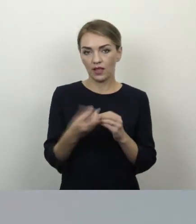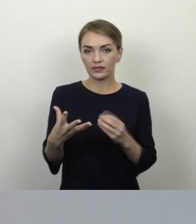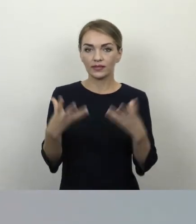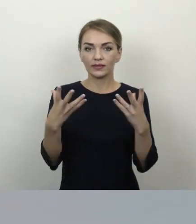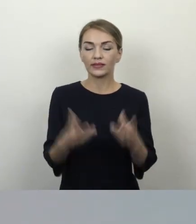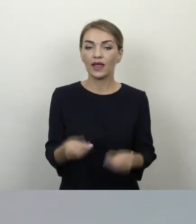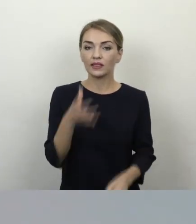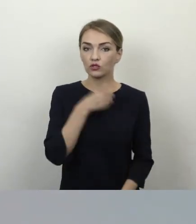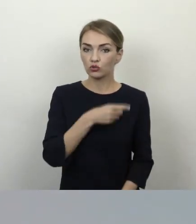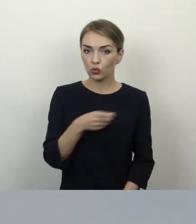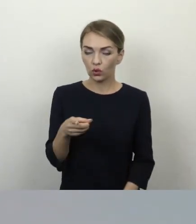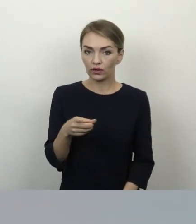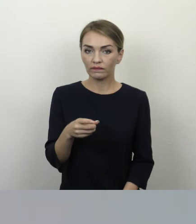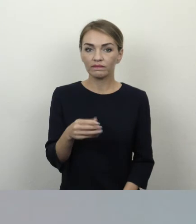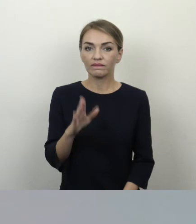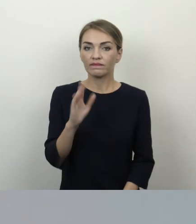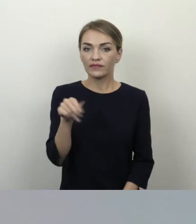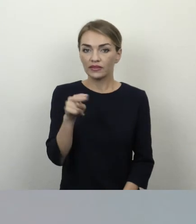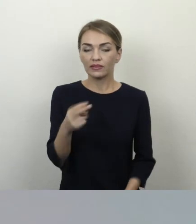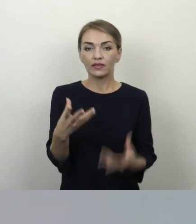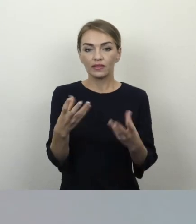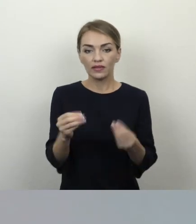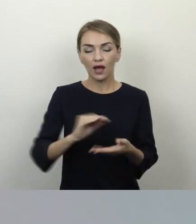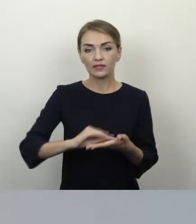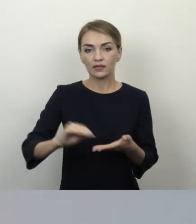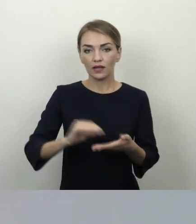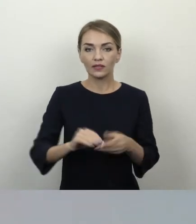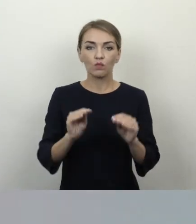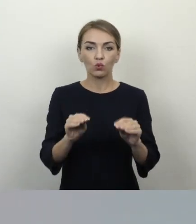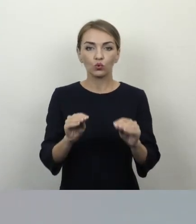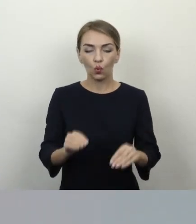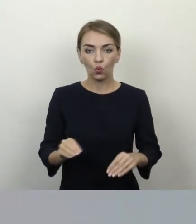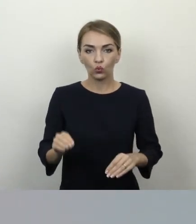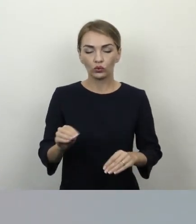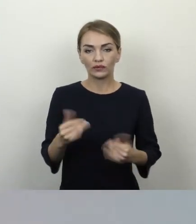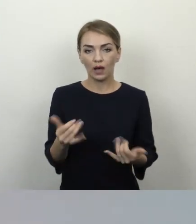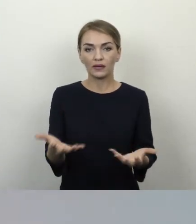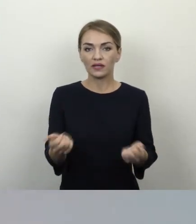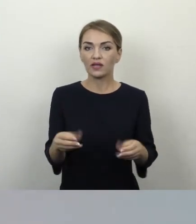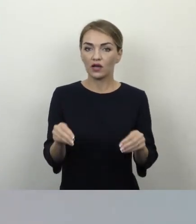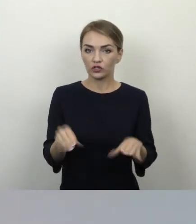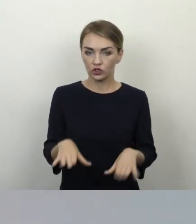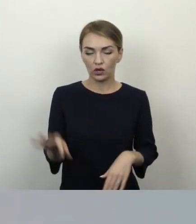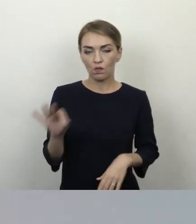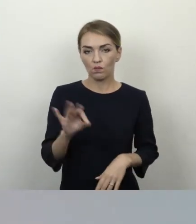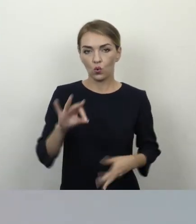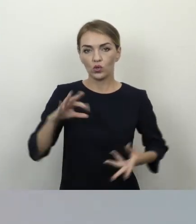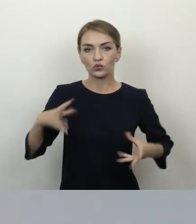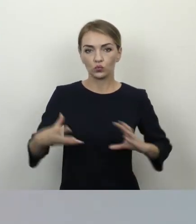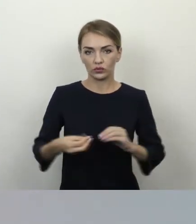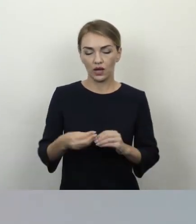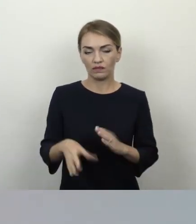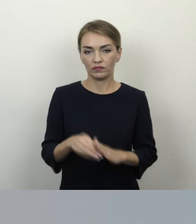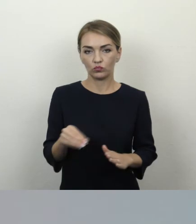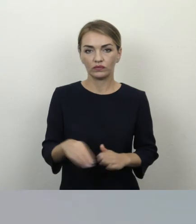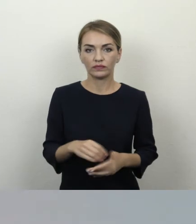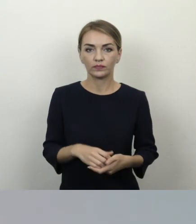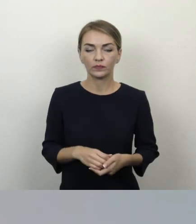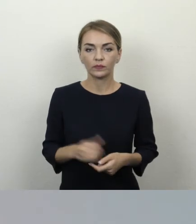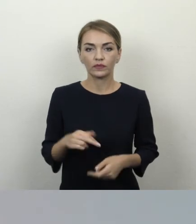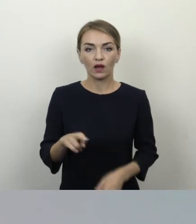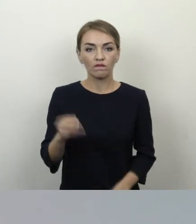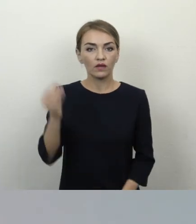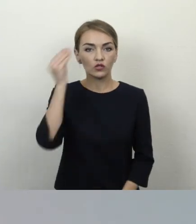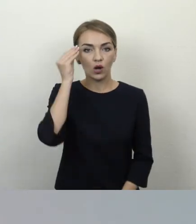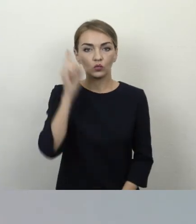fact make it within the 15 days deadline, however, after the day when the protocol has been drawn to make a decision